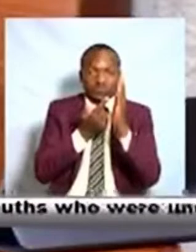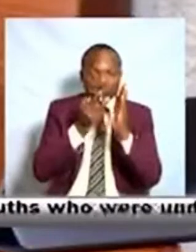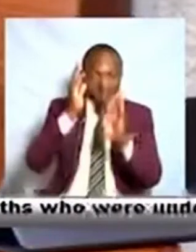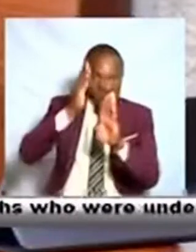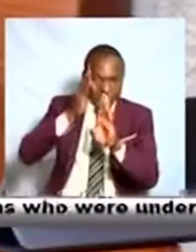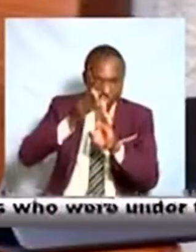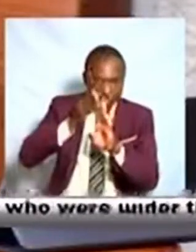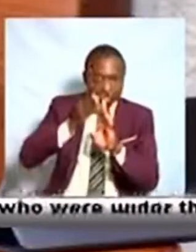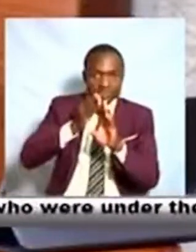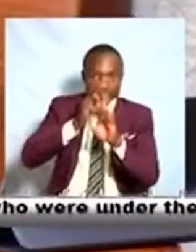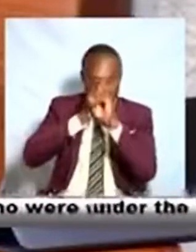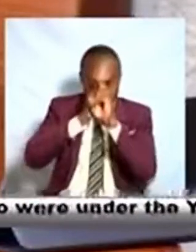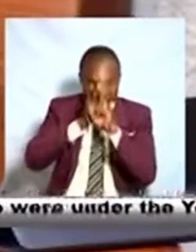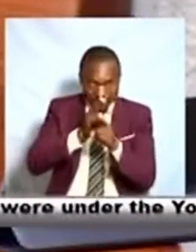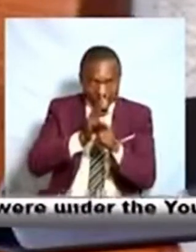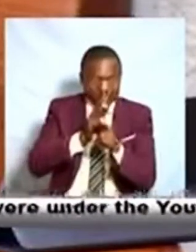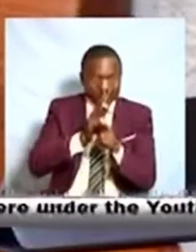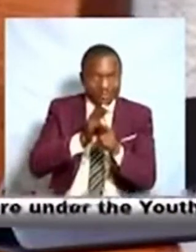by Honorable